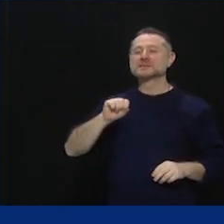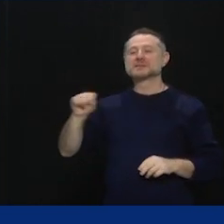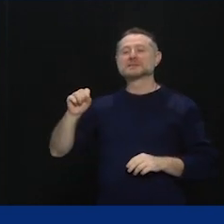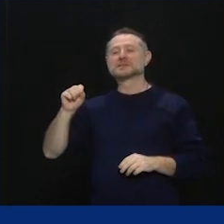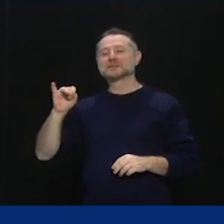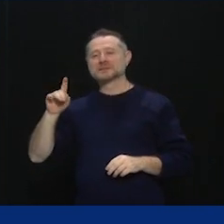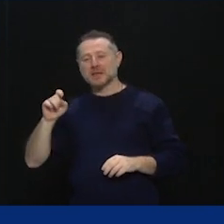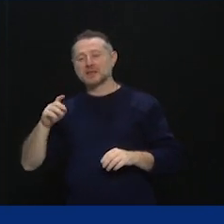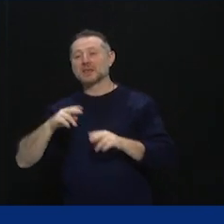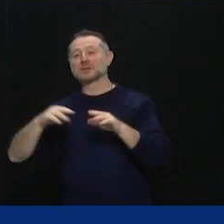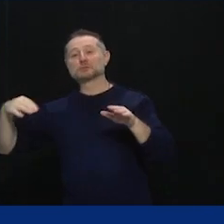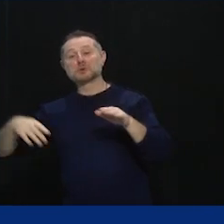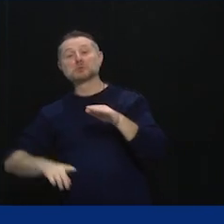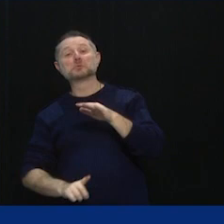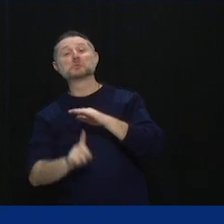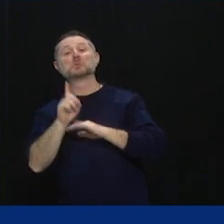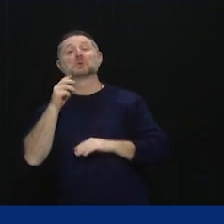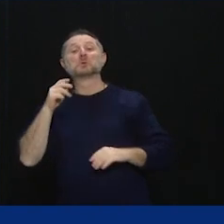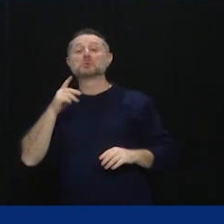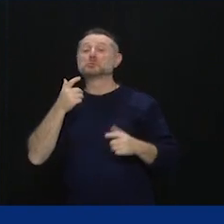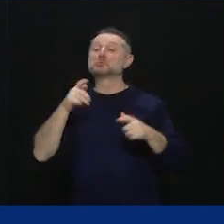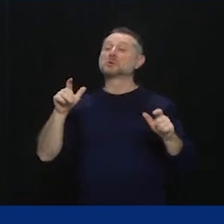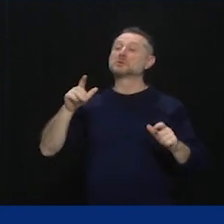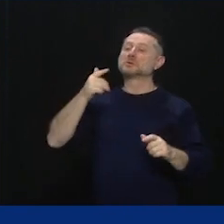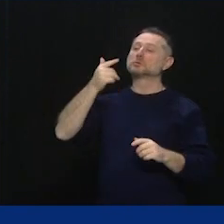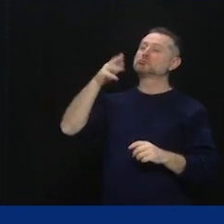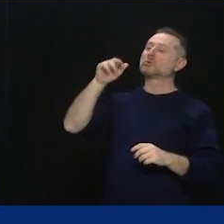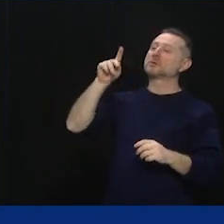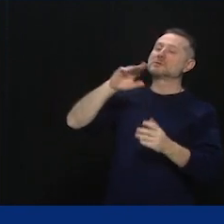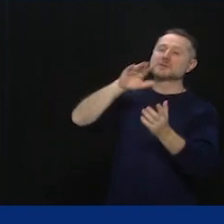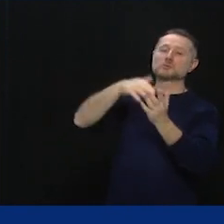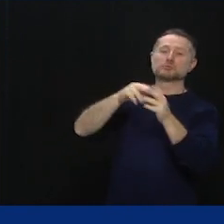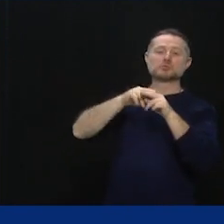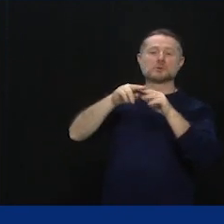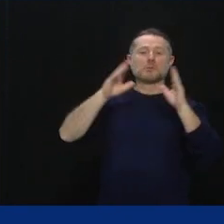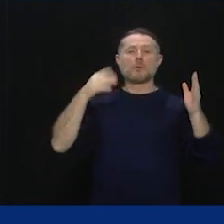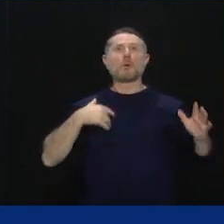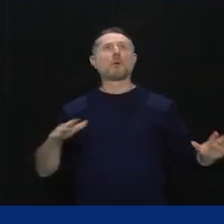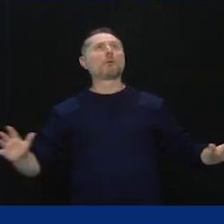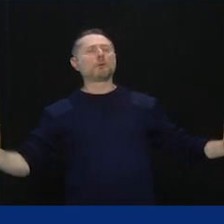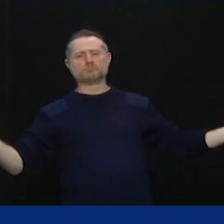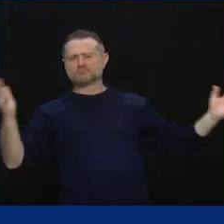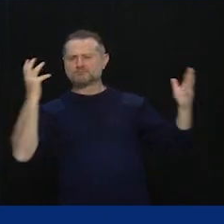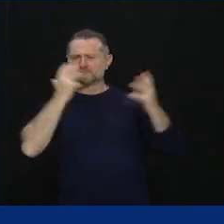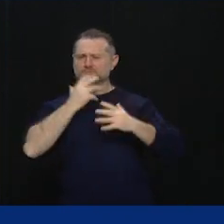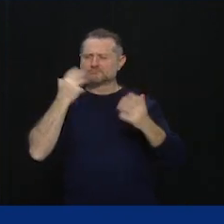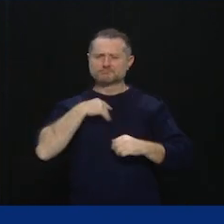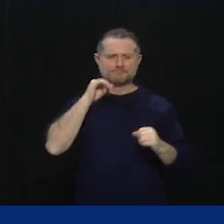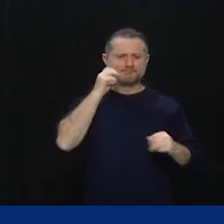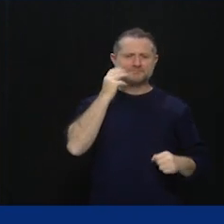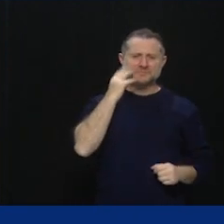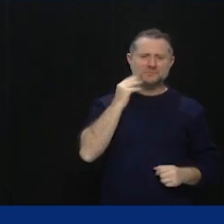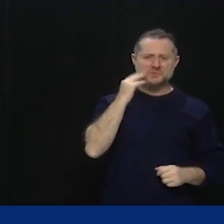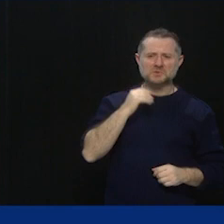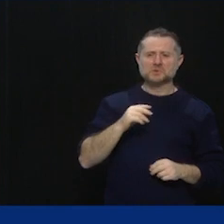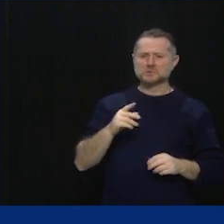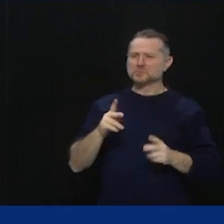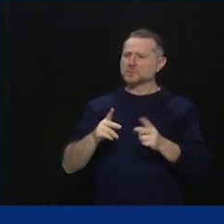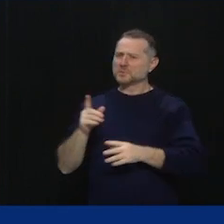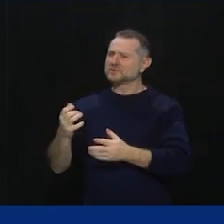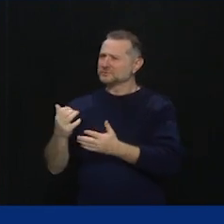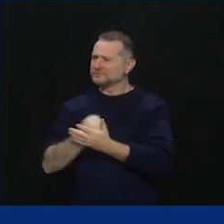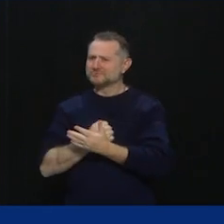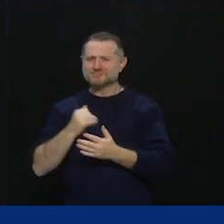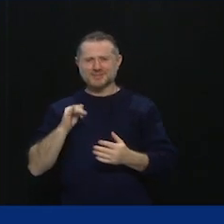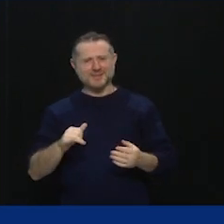is going to be extraordinary. That's what our commuters deserve, extraordinary experiences. This is the state of New York. This is not a third world country,